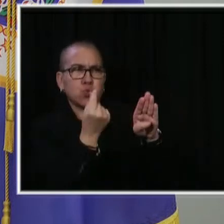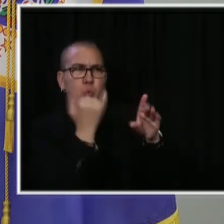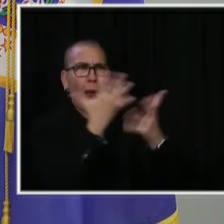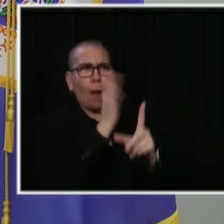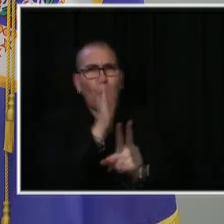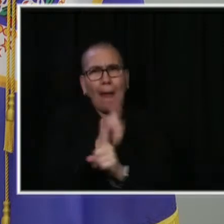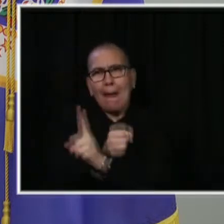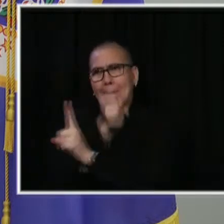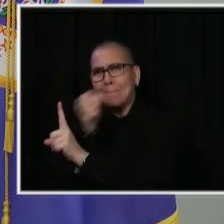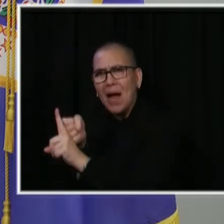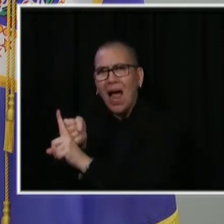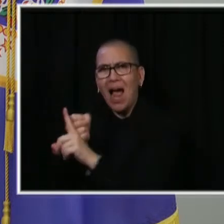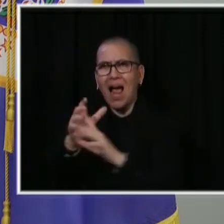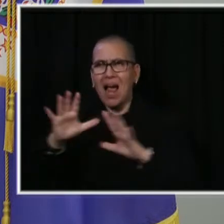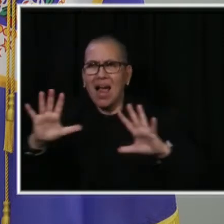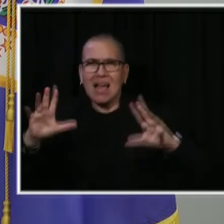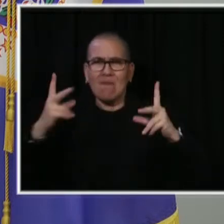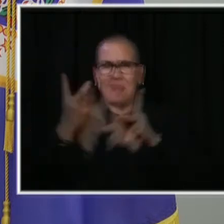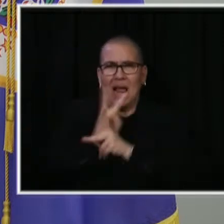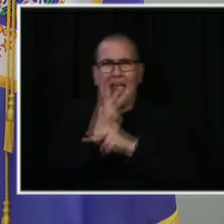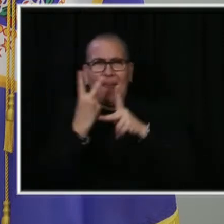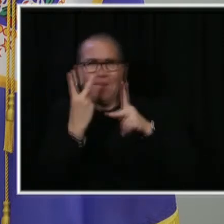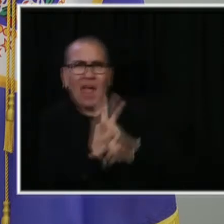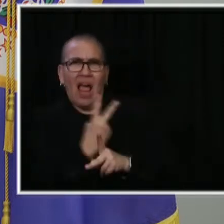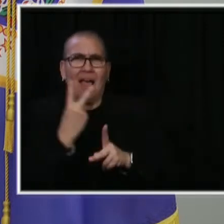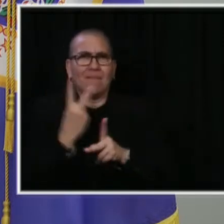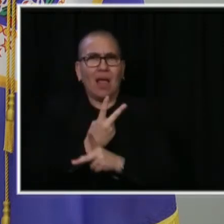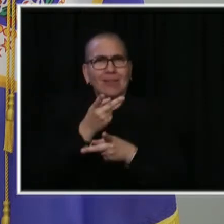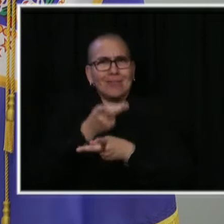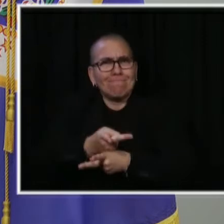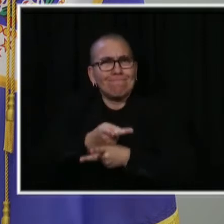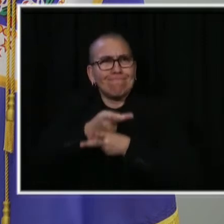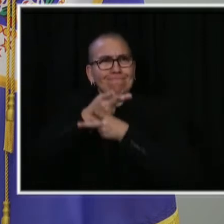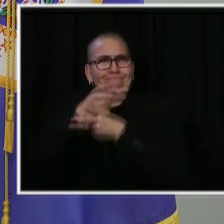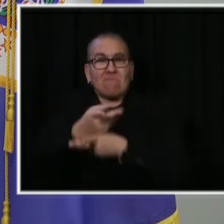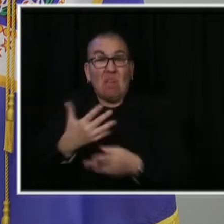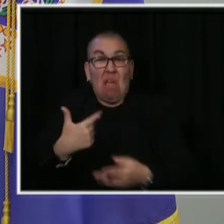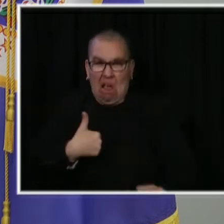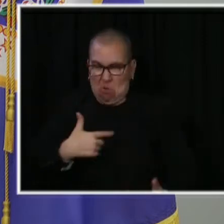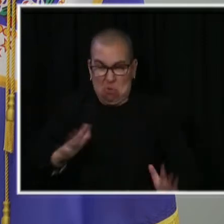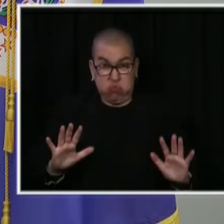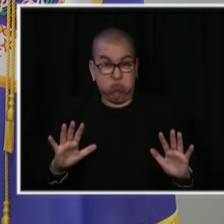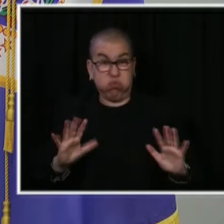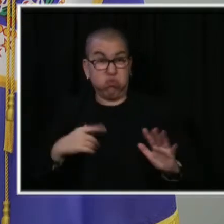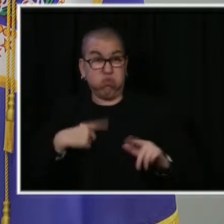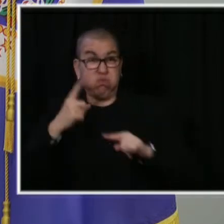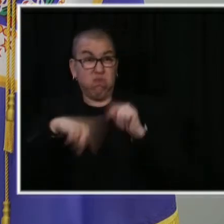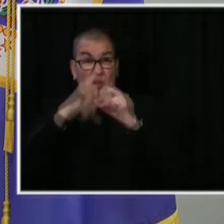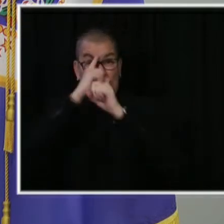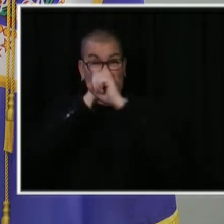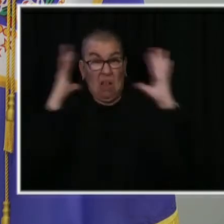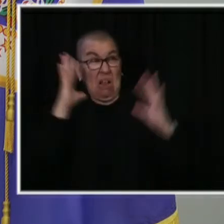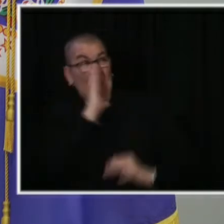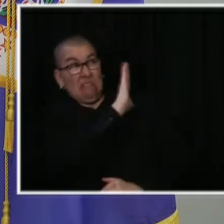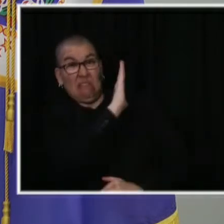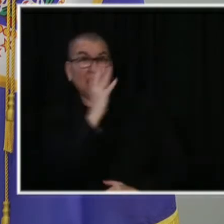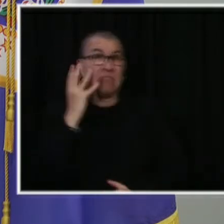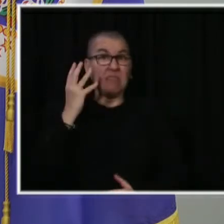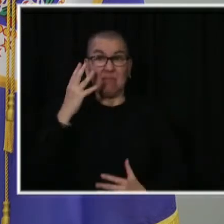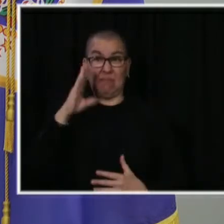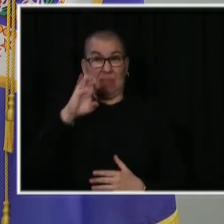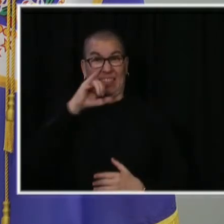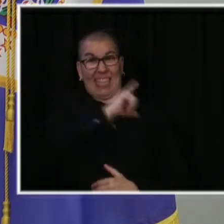unprecedented pandemic is a pressure I can't imagine, even though I have observed it and shared some of it. But it's